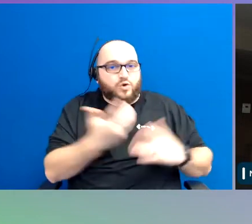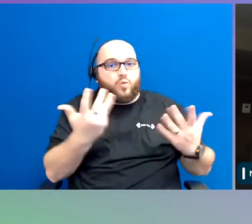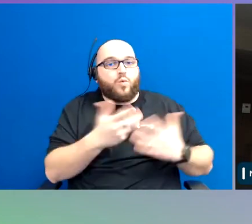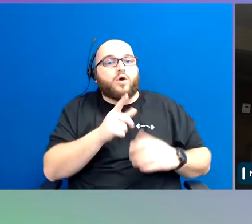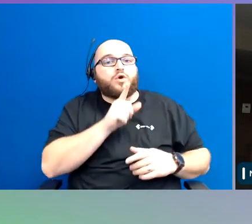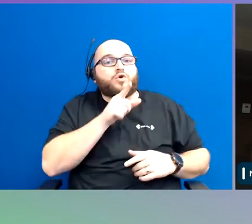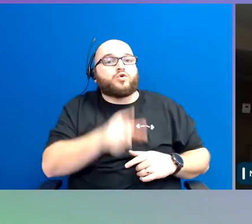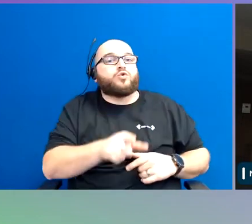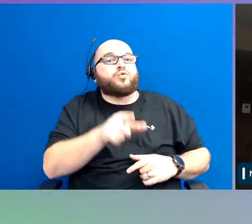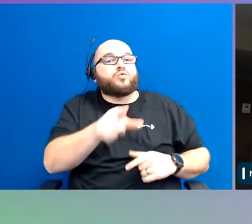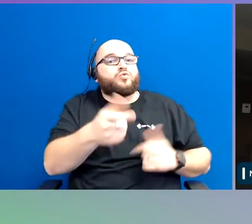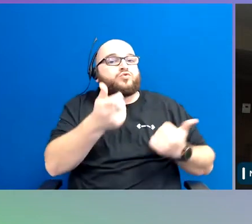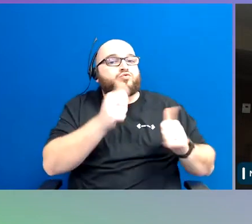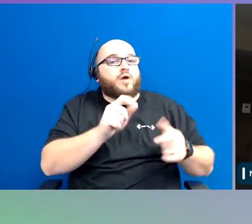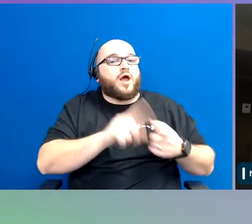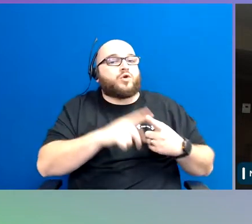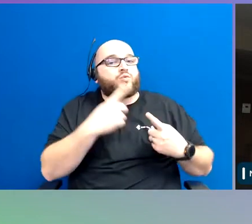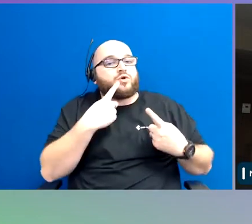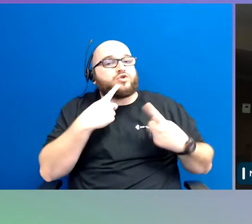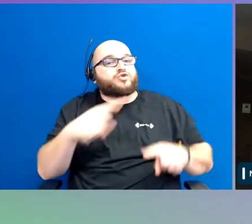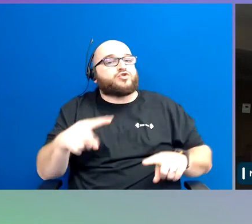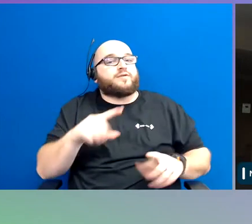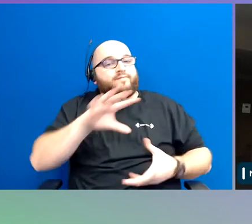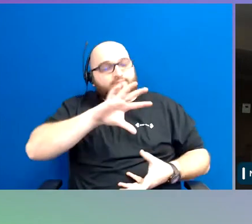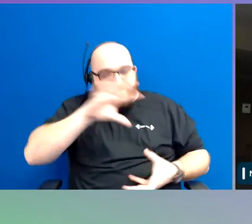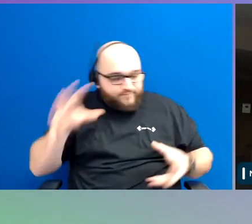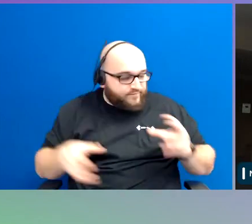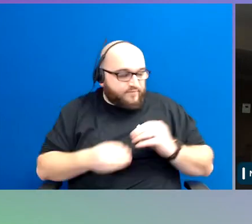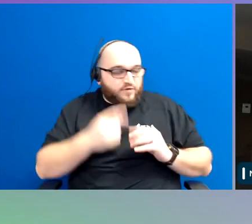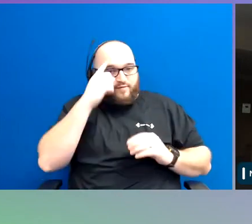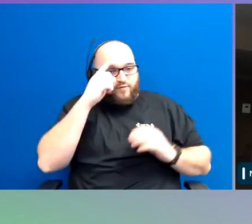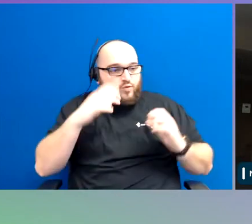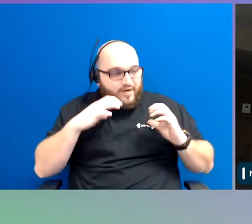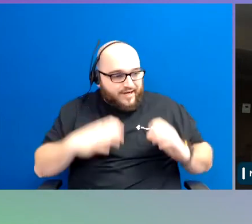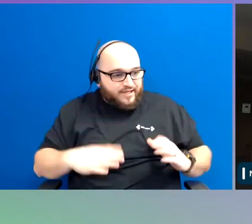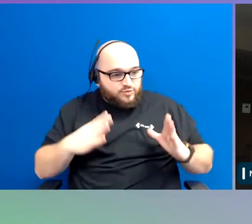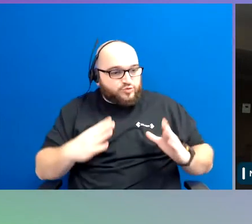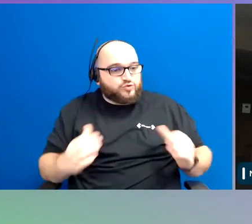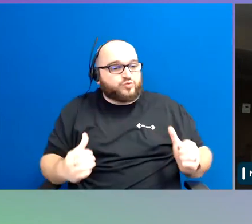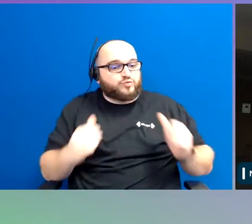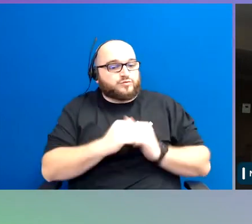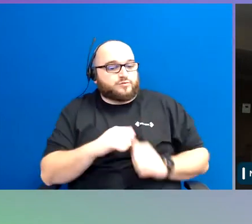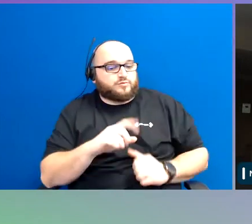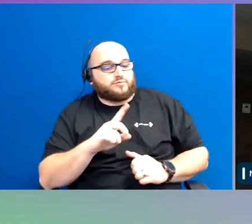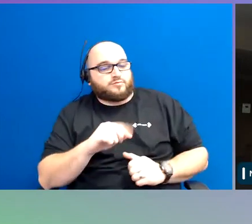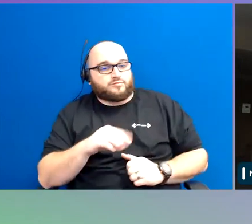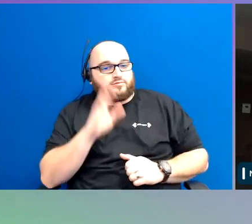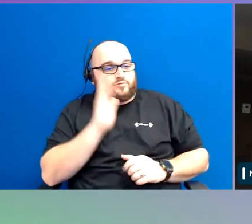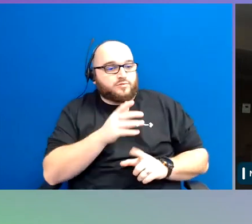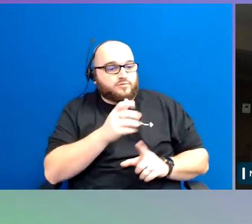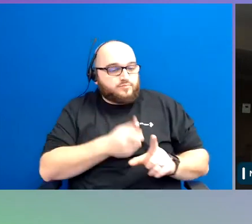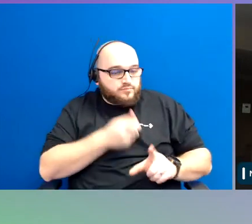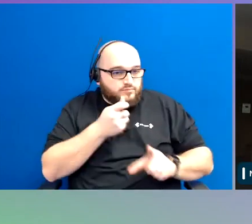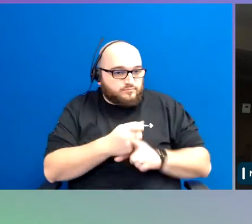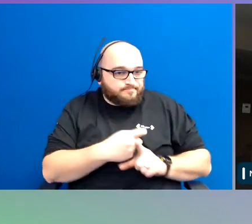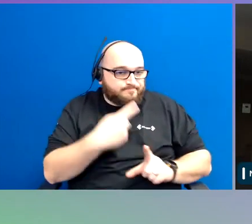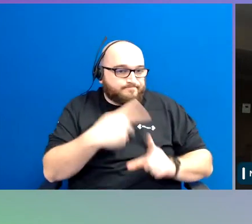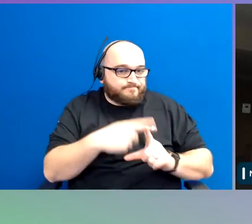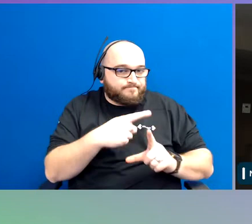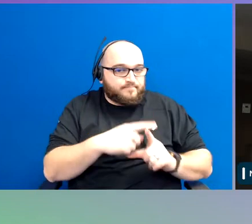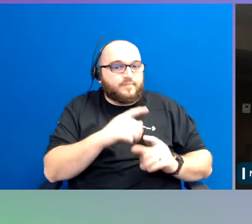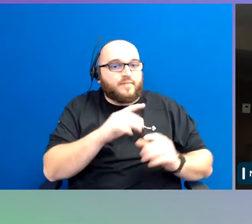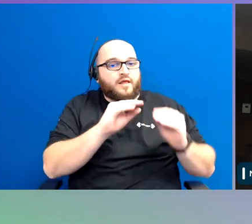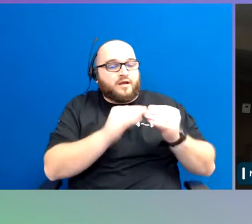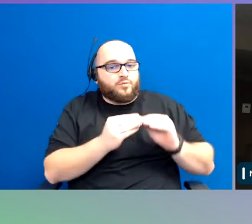achieve overall for customers with disabilities. That will drive the metrics and the measurement strategy you